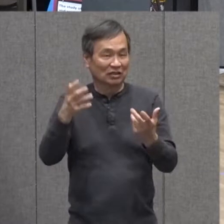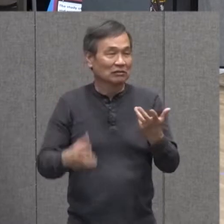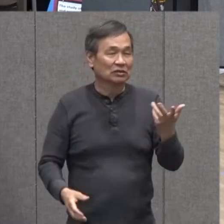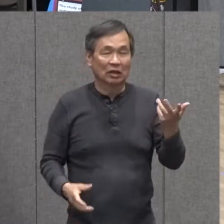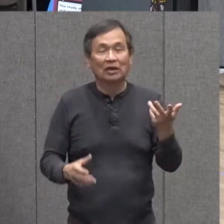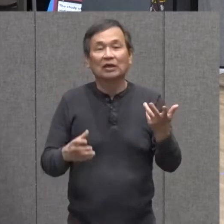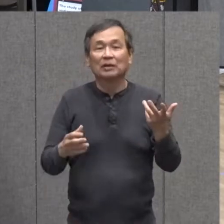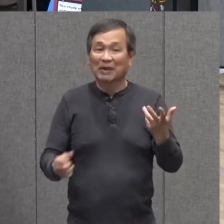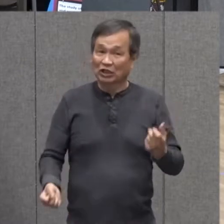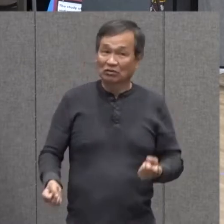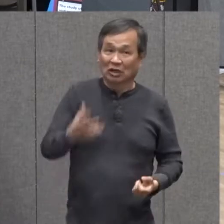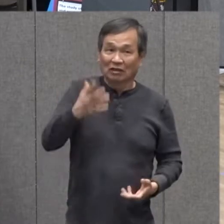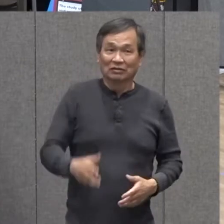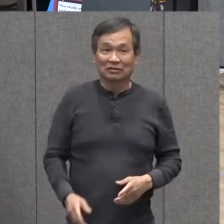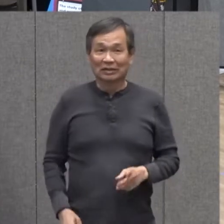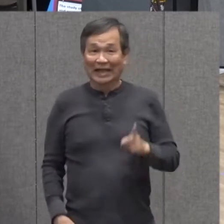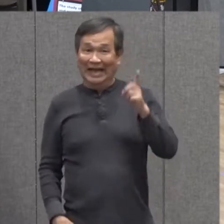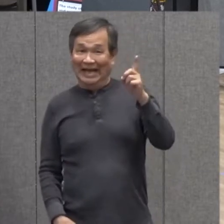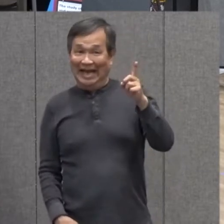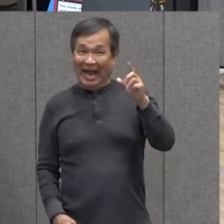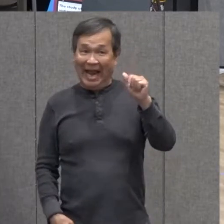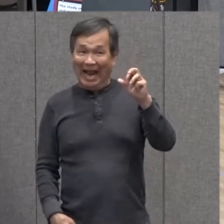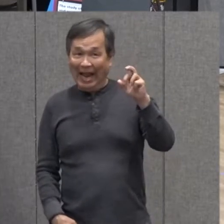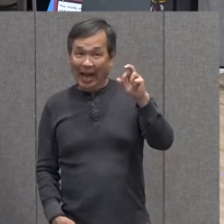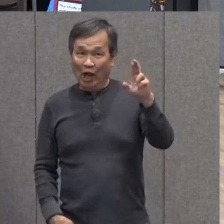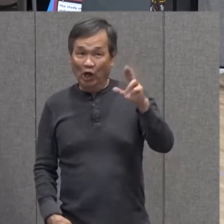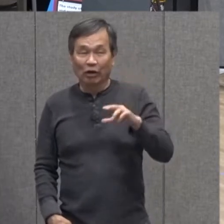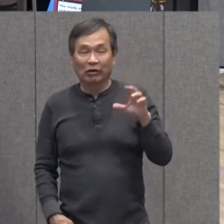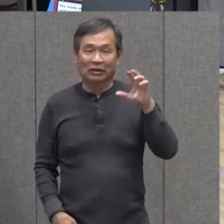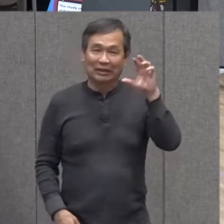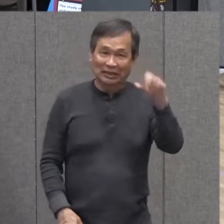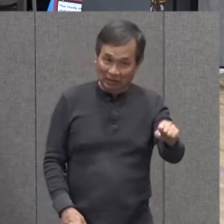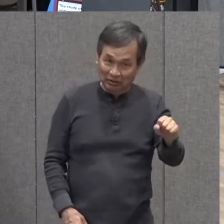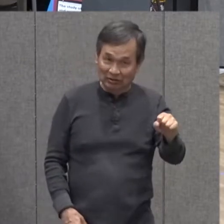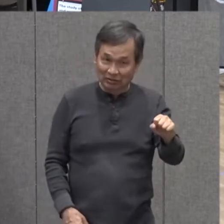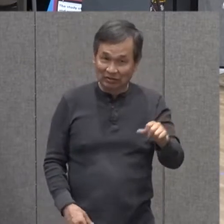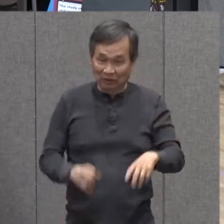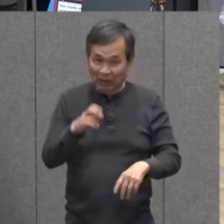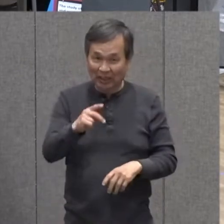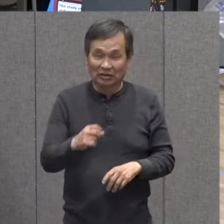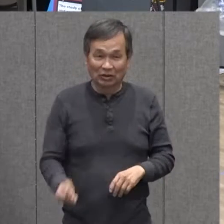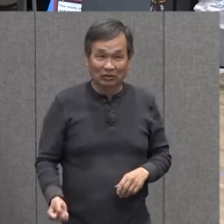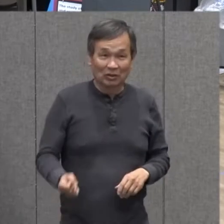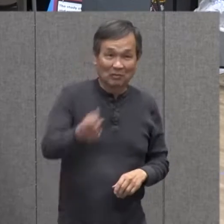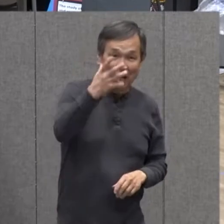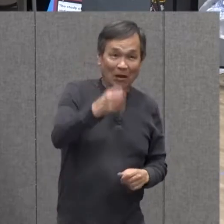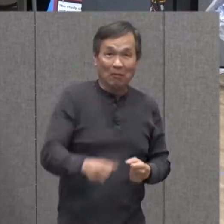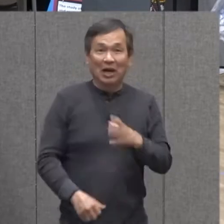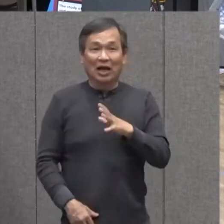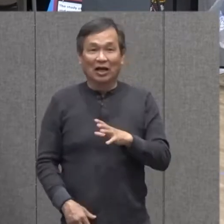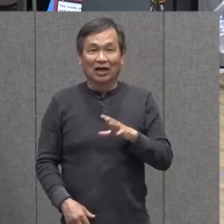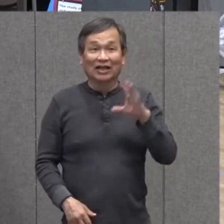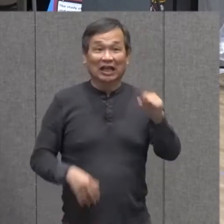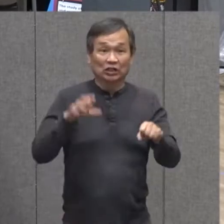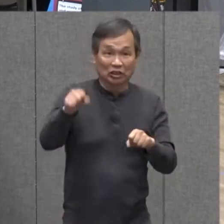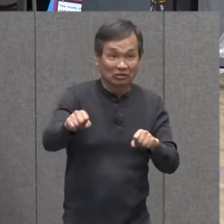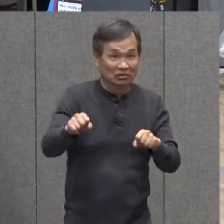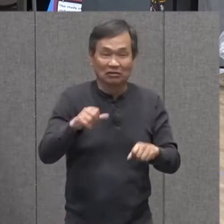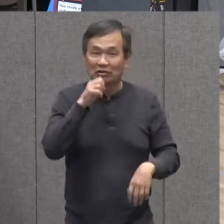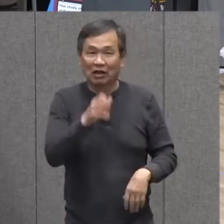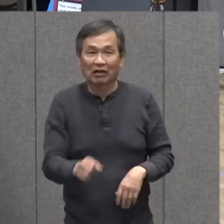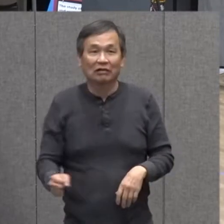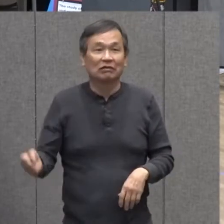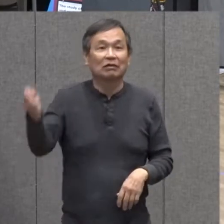gotta be that toss, you gotta throw it, you've gotta throw it, and then you catch. Tienes So que let's try tirarla, that again. tirarla, ganarla,